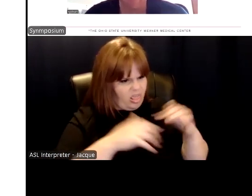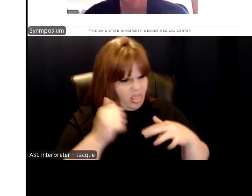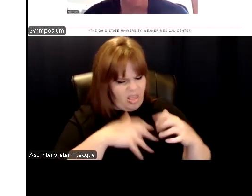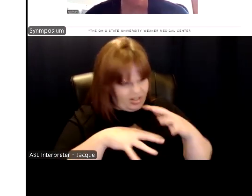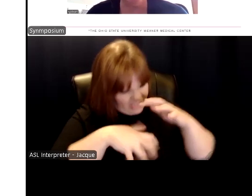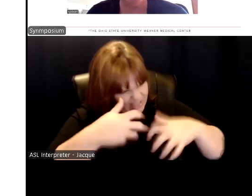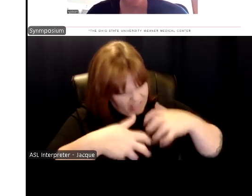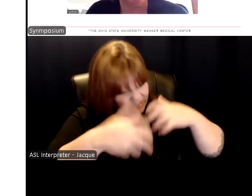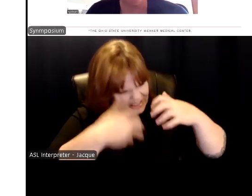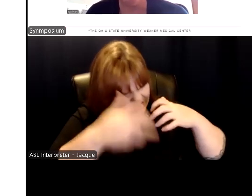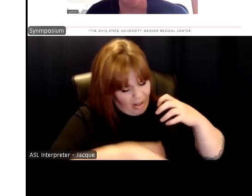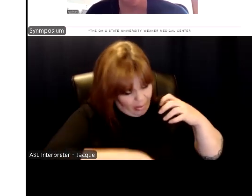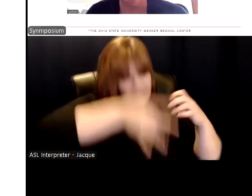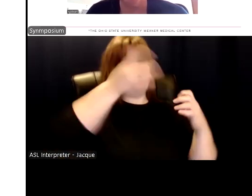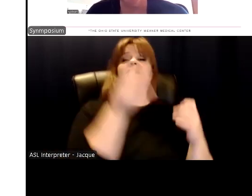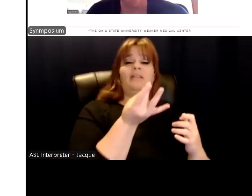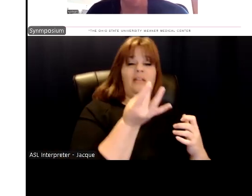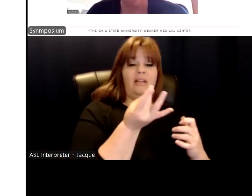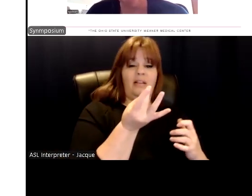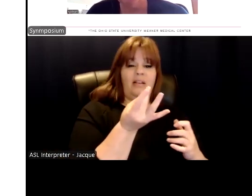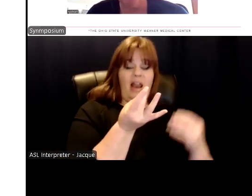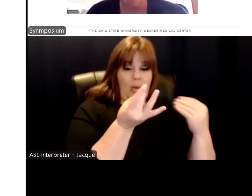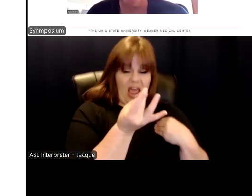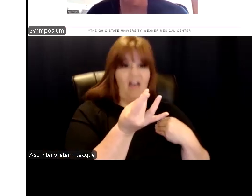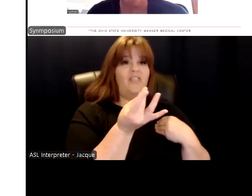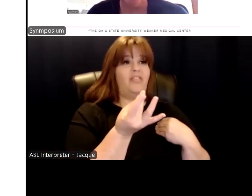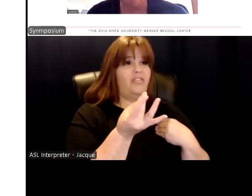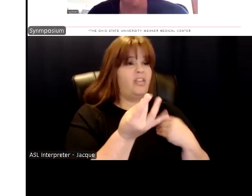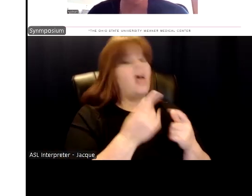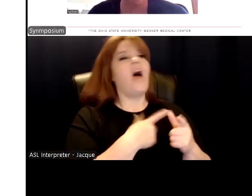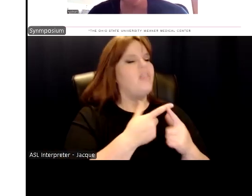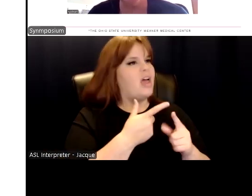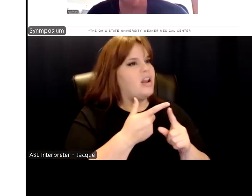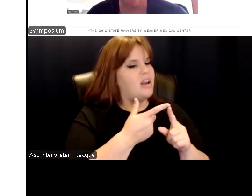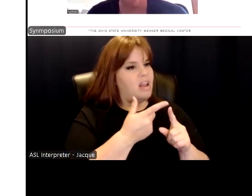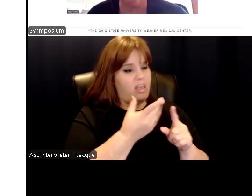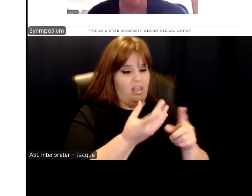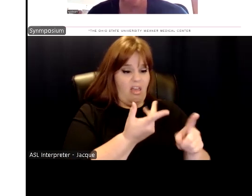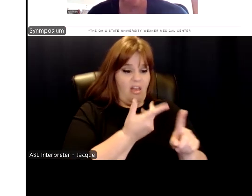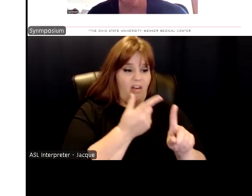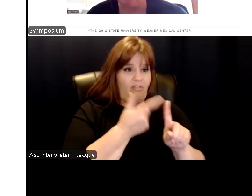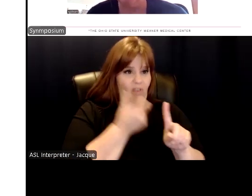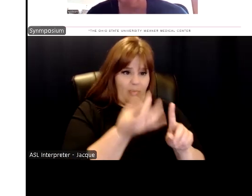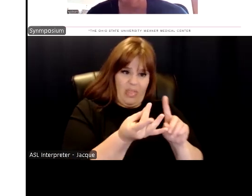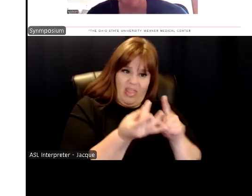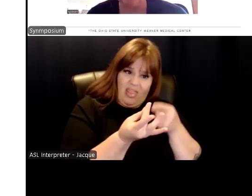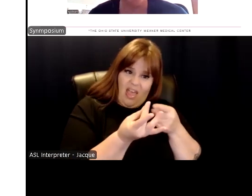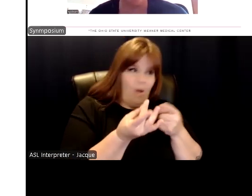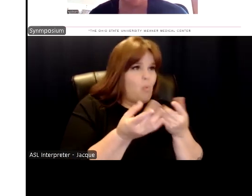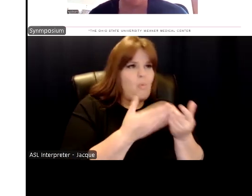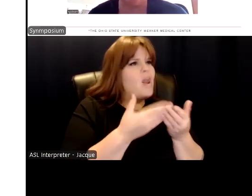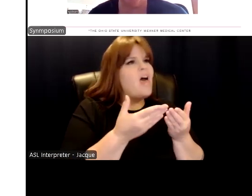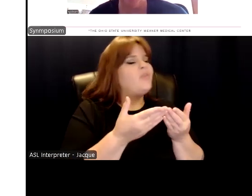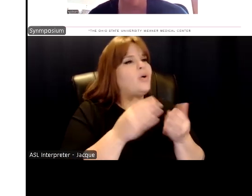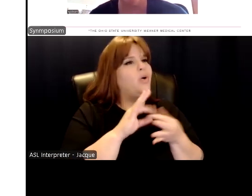get it and I'd pull it up, and then I would have it. And then from that, anything associated with it would just kind of